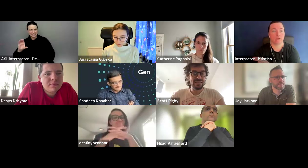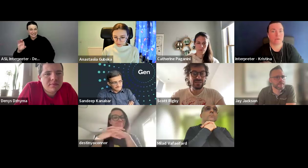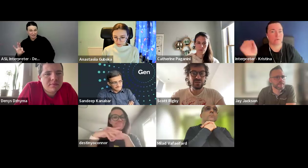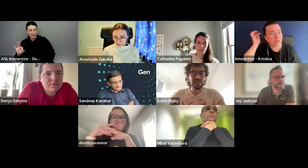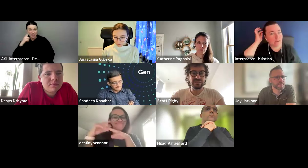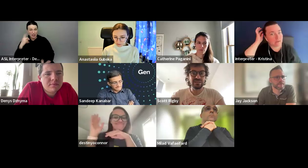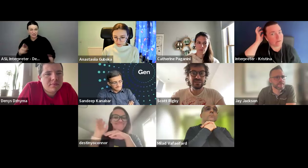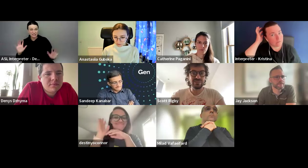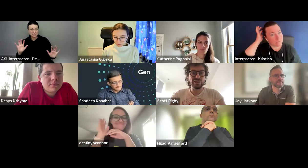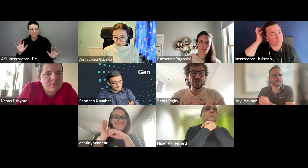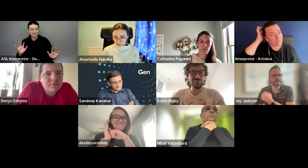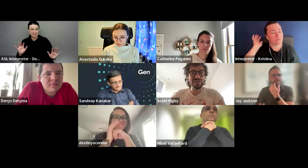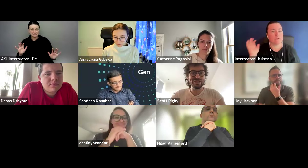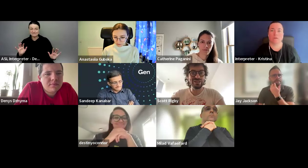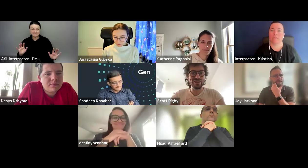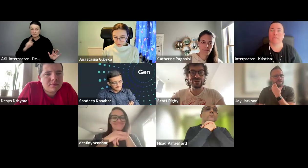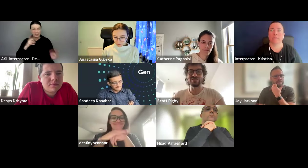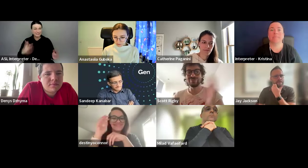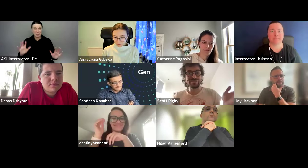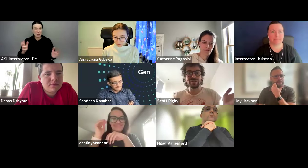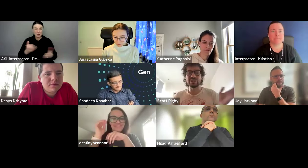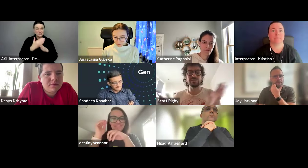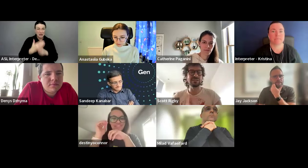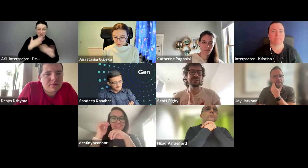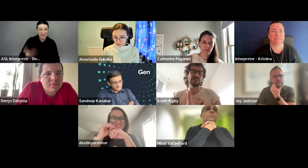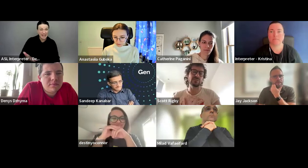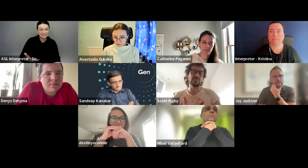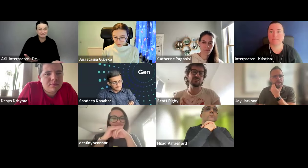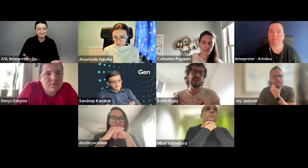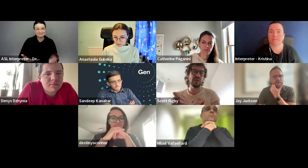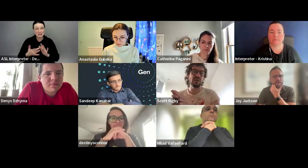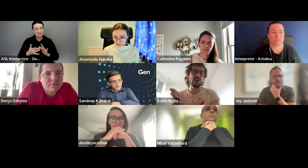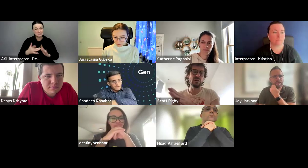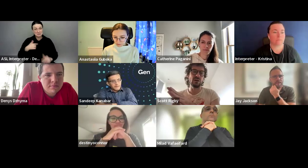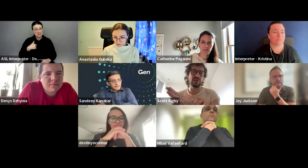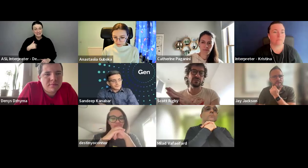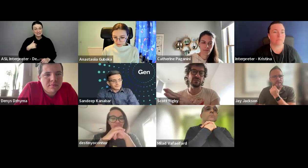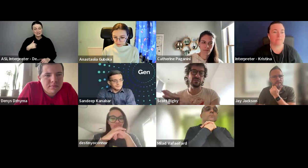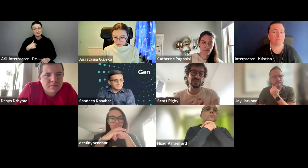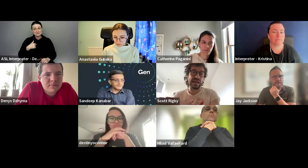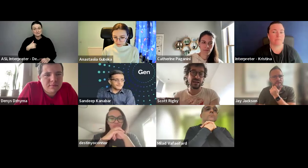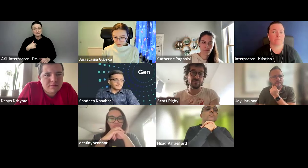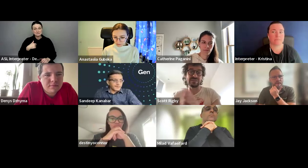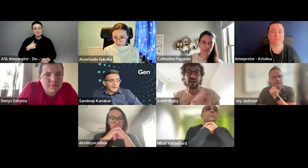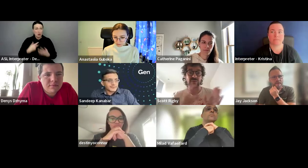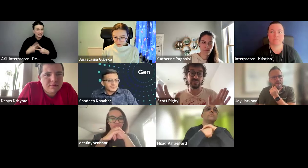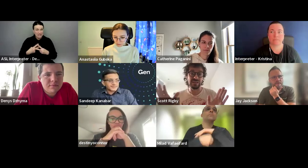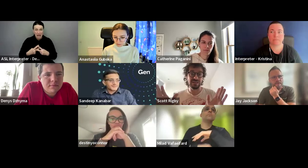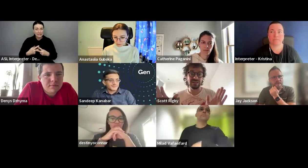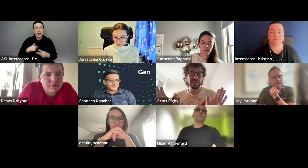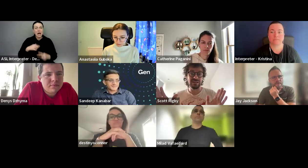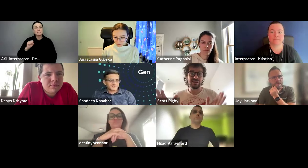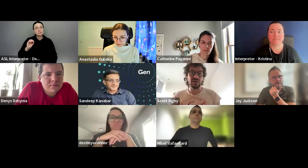And I think that's really all I wanted to share. So thanks very much. Please get in touch with me on Slack. I'm Scott